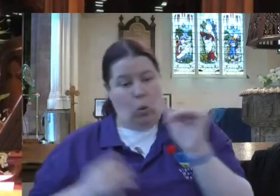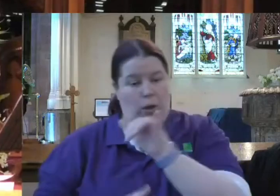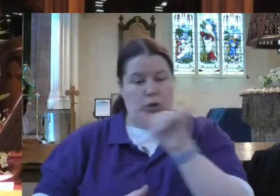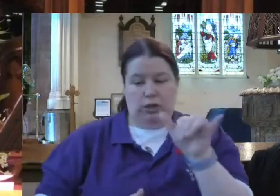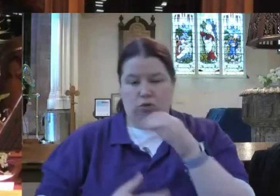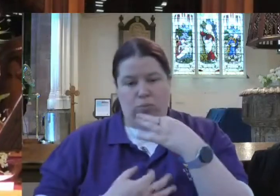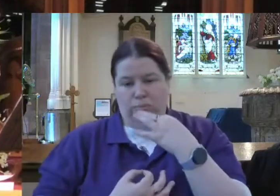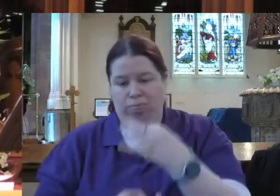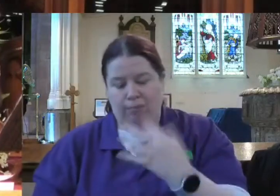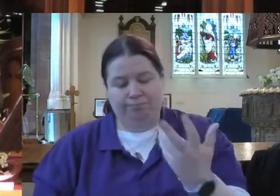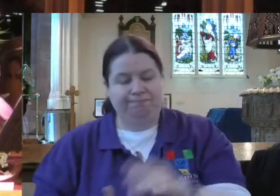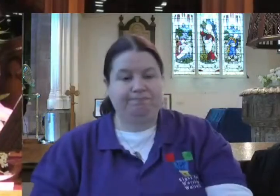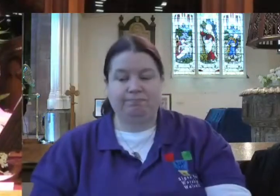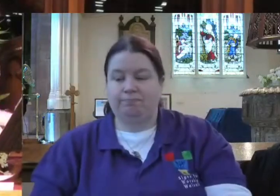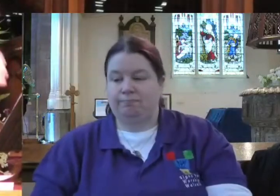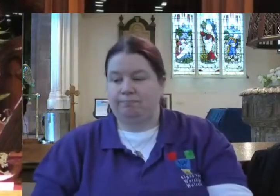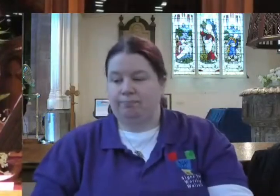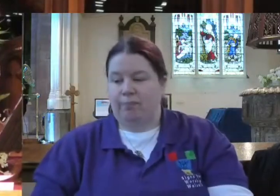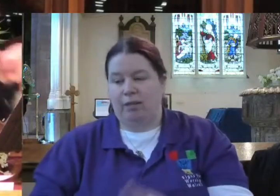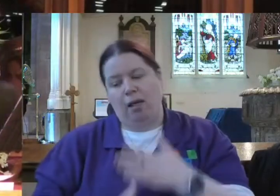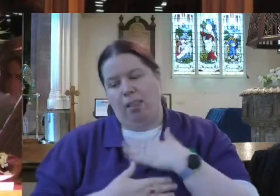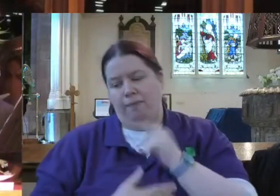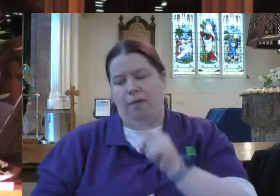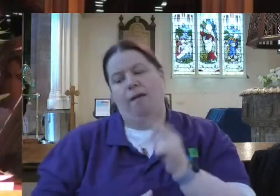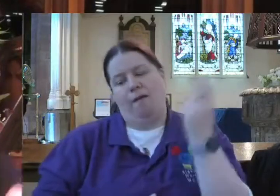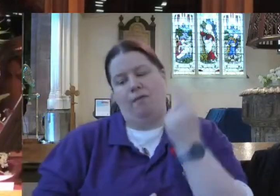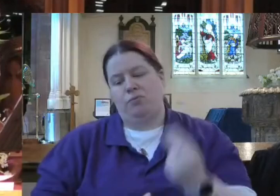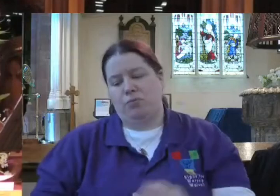also. I like that cartoon.